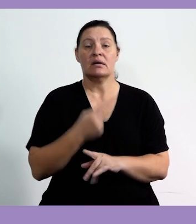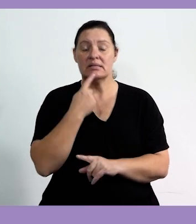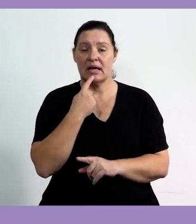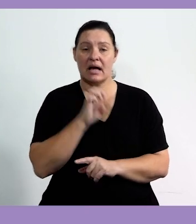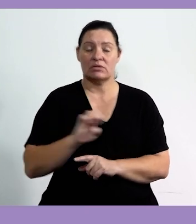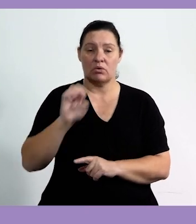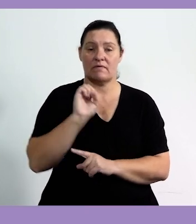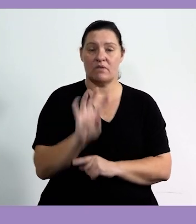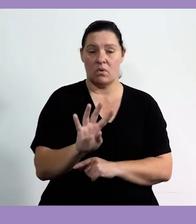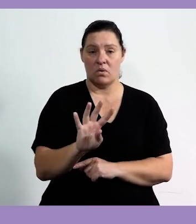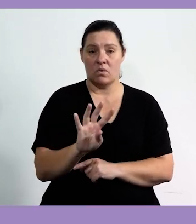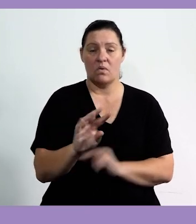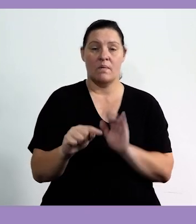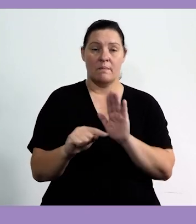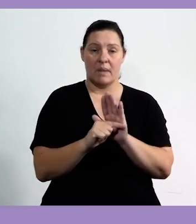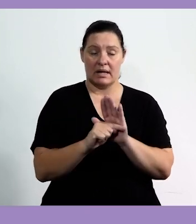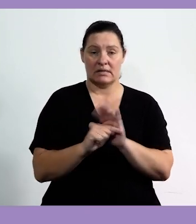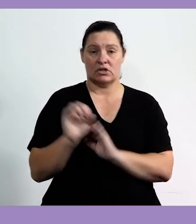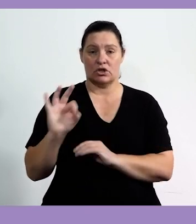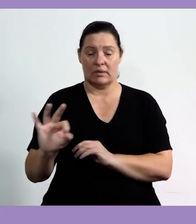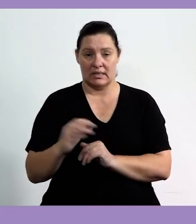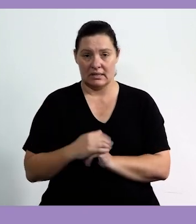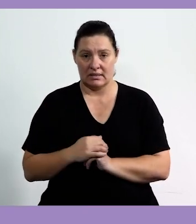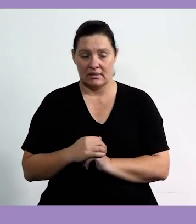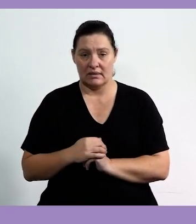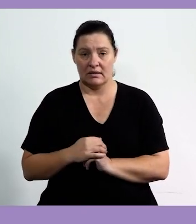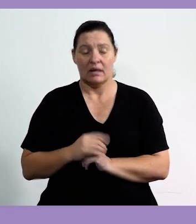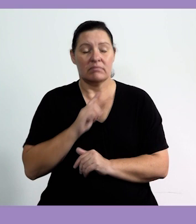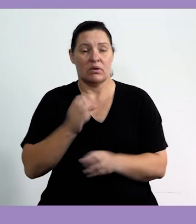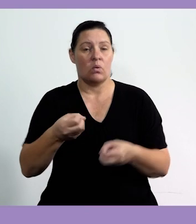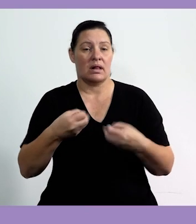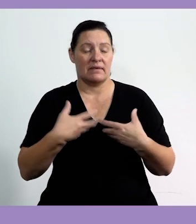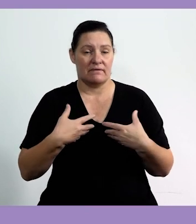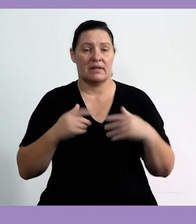say exponent 4 minus 3. This is